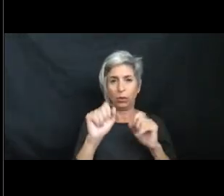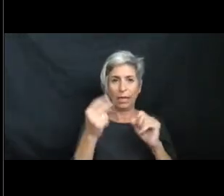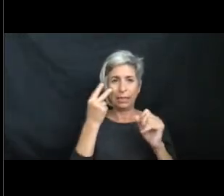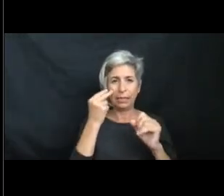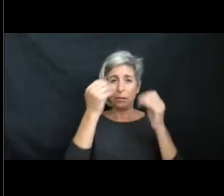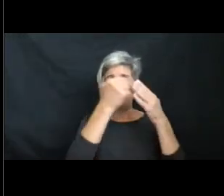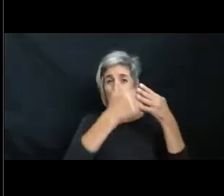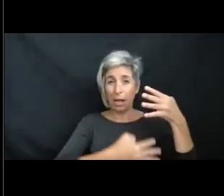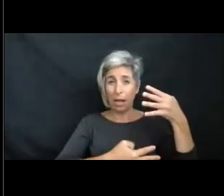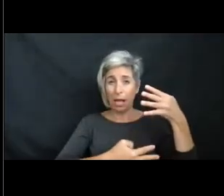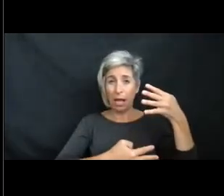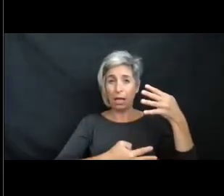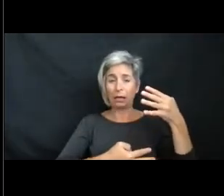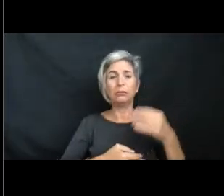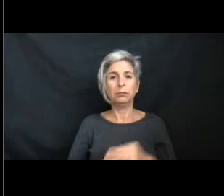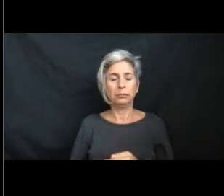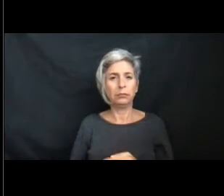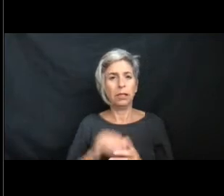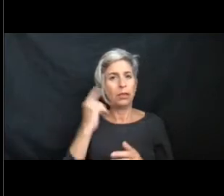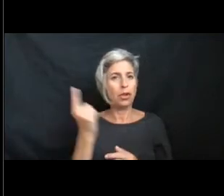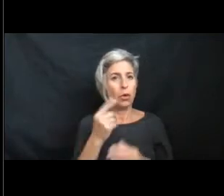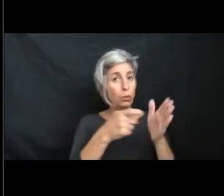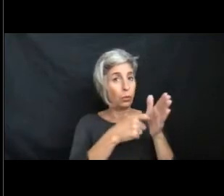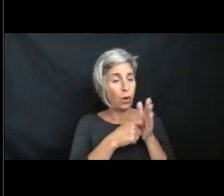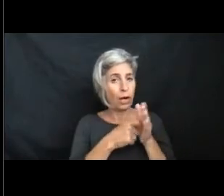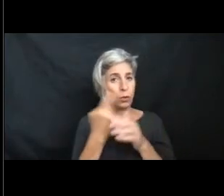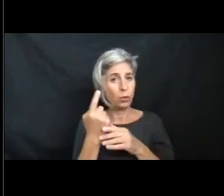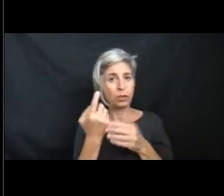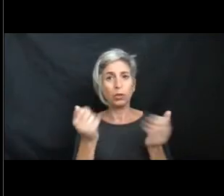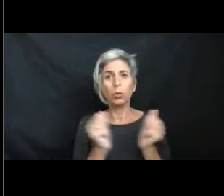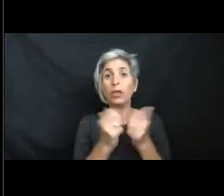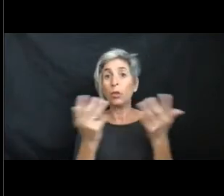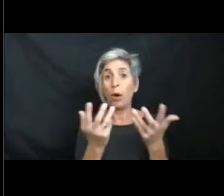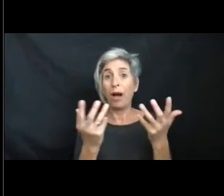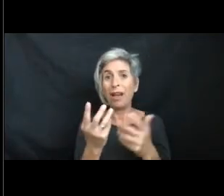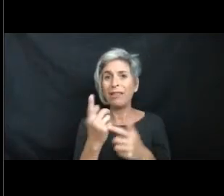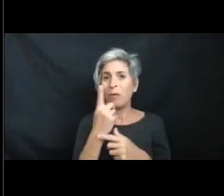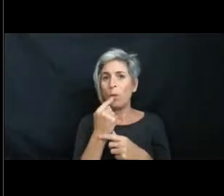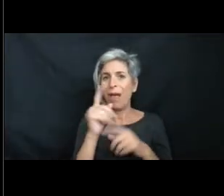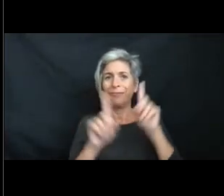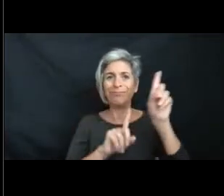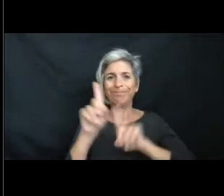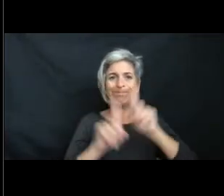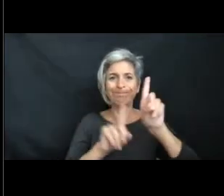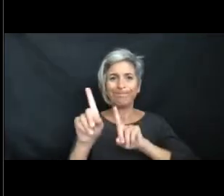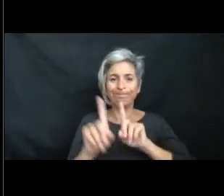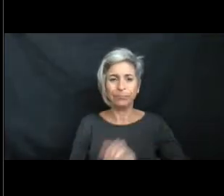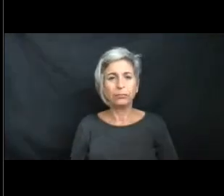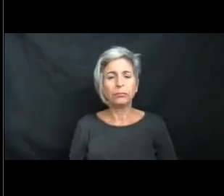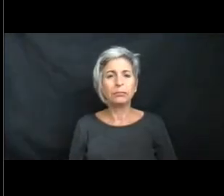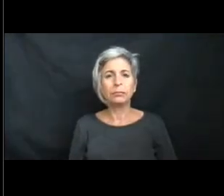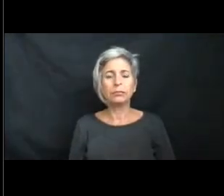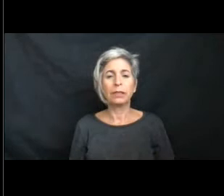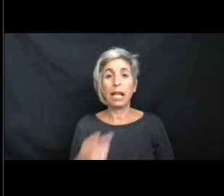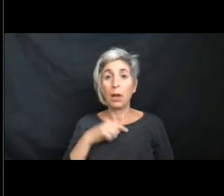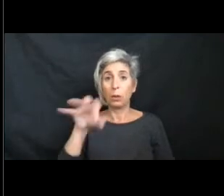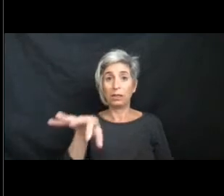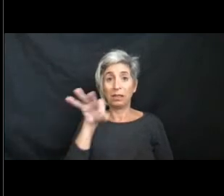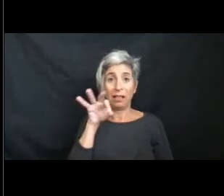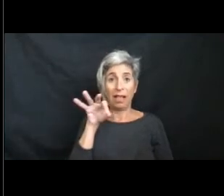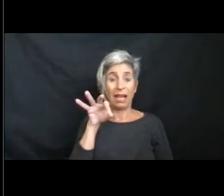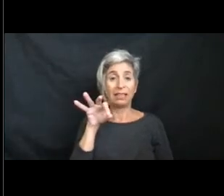other options that you have, but the only required ones are these with the red asterisks. So I'm going to select files to